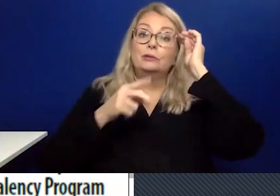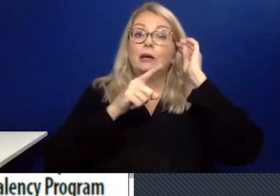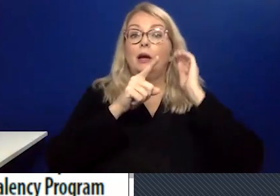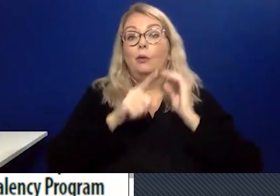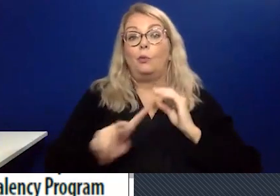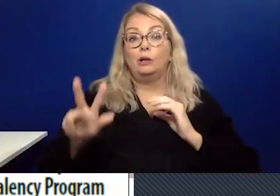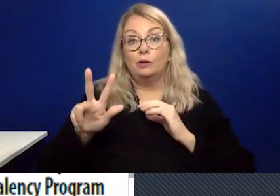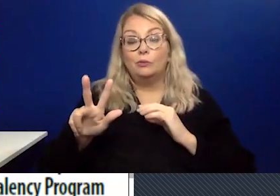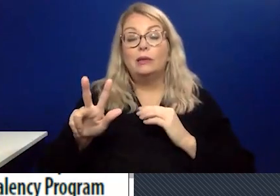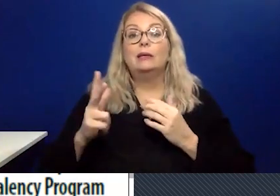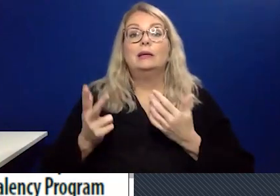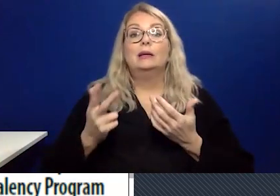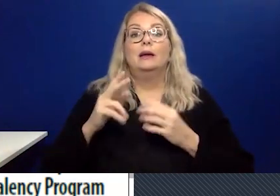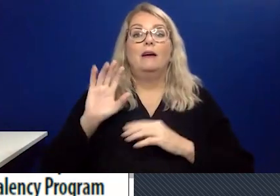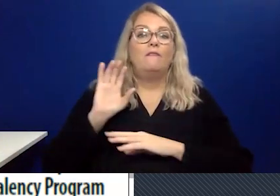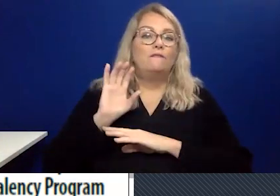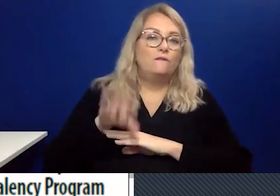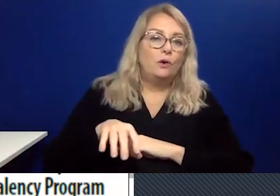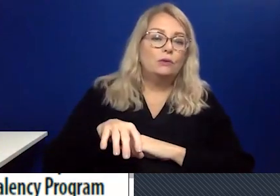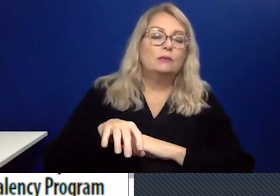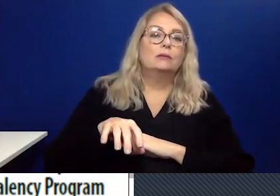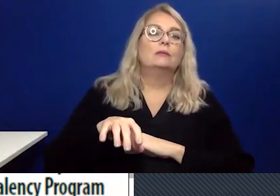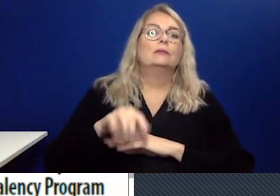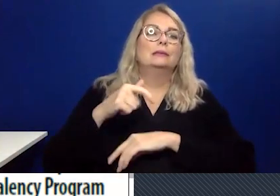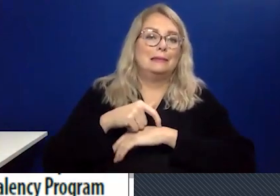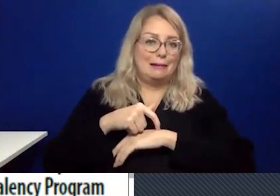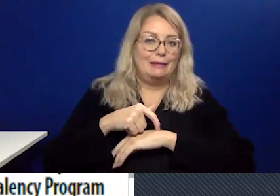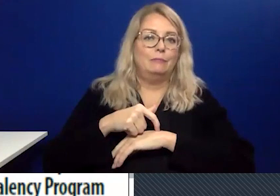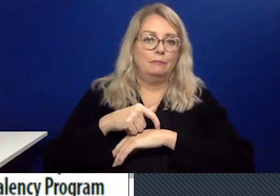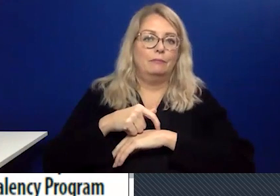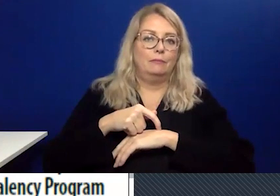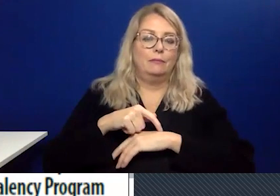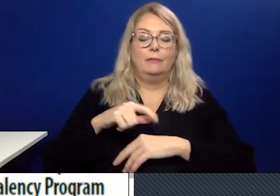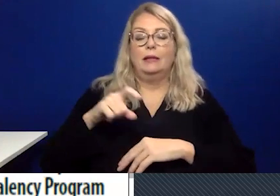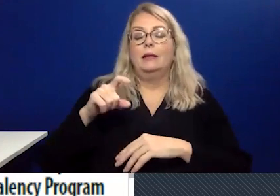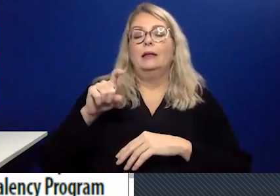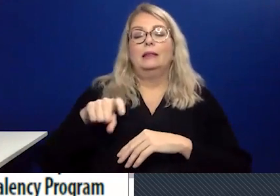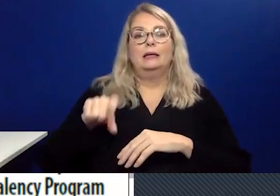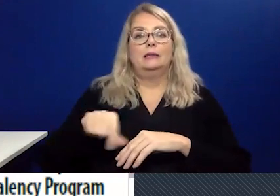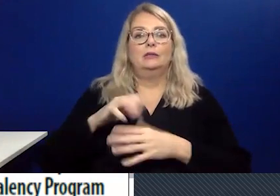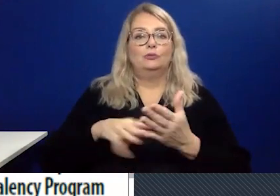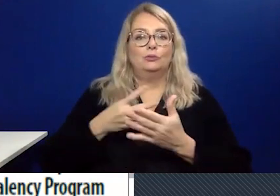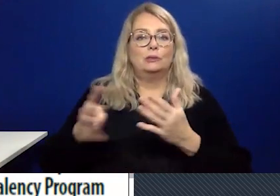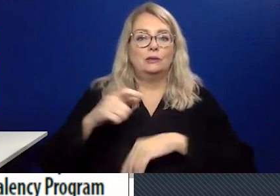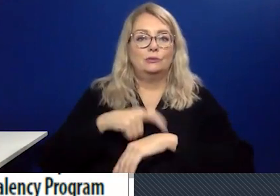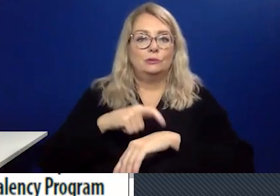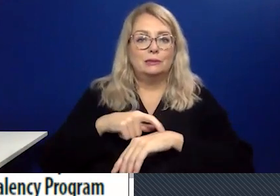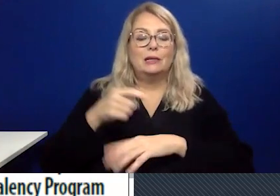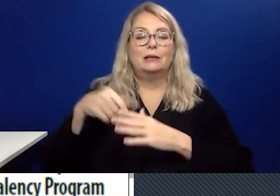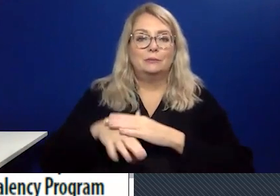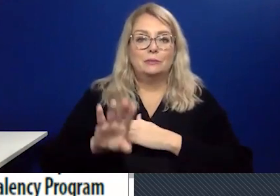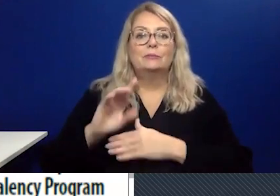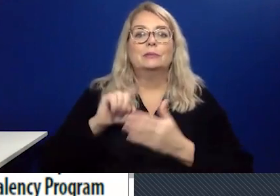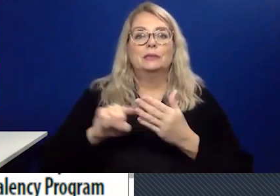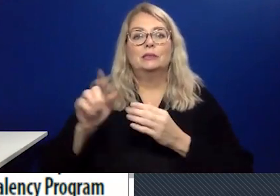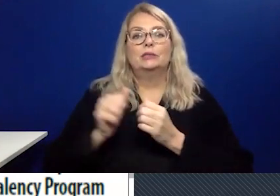put attention towards the work, because they can still do their high set coursework at home, but this allows them to come in, check with their teacher,